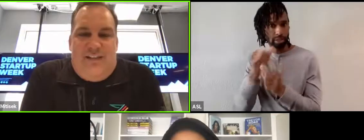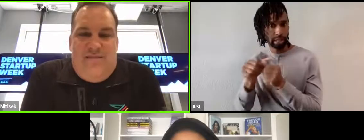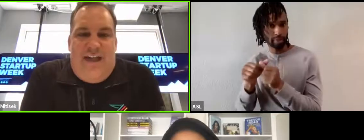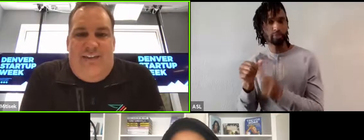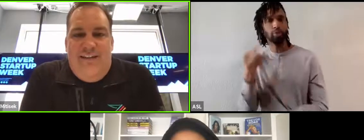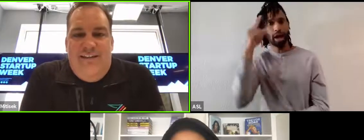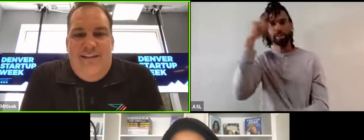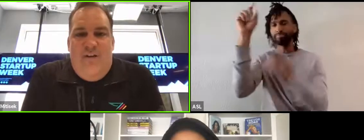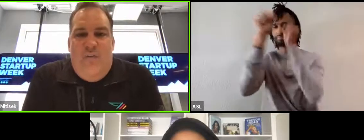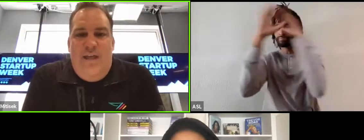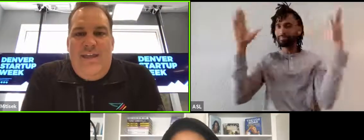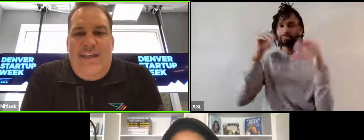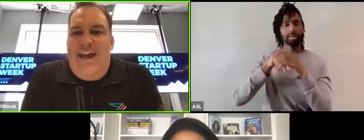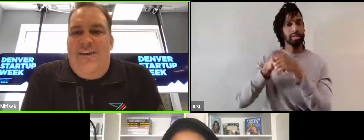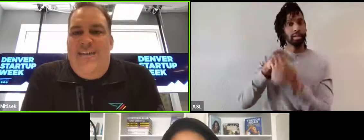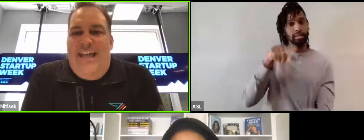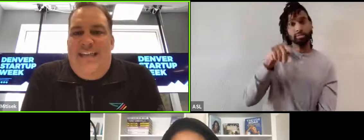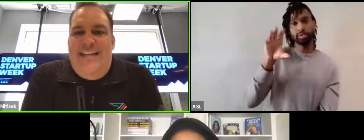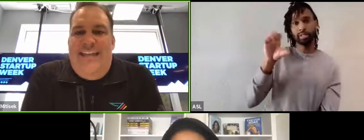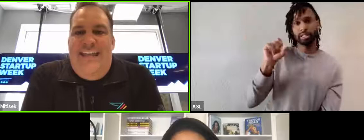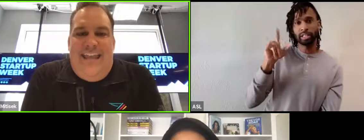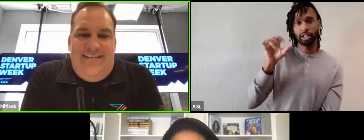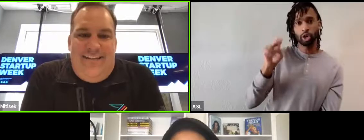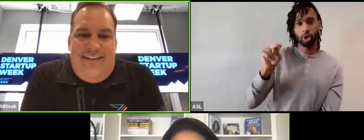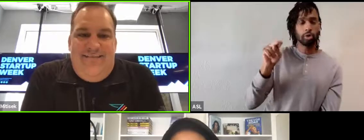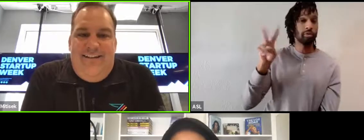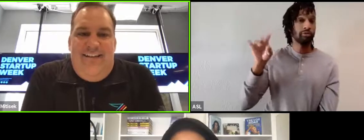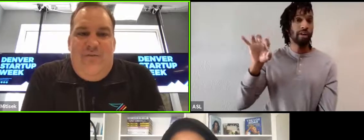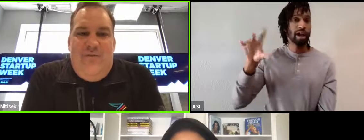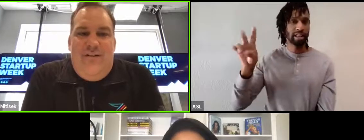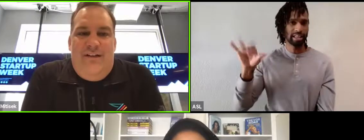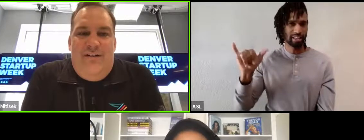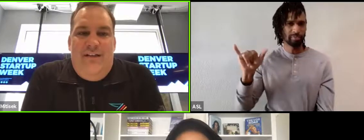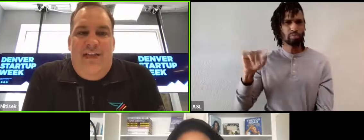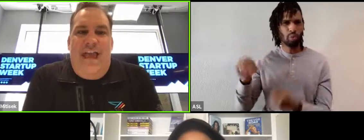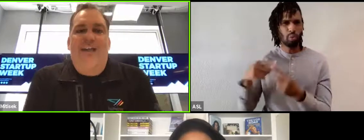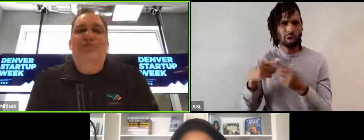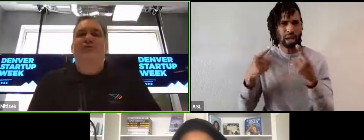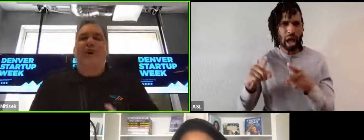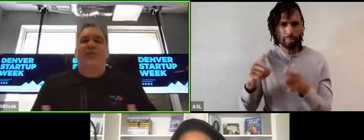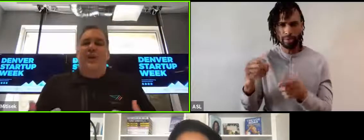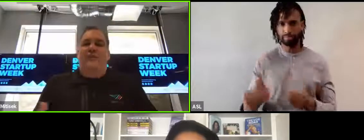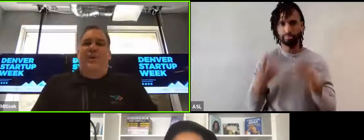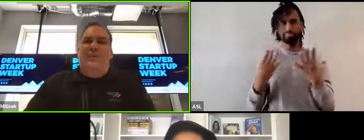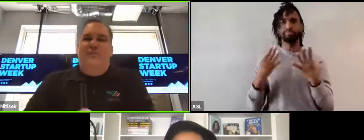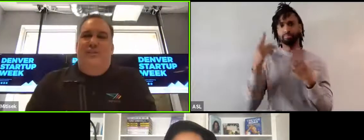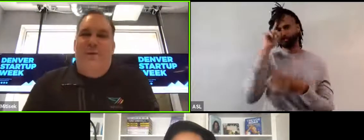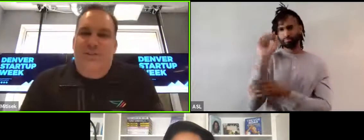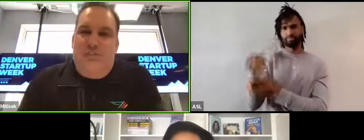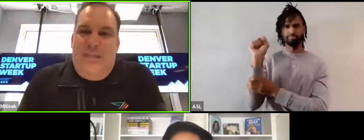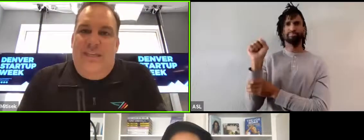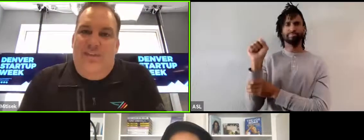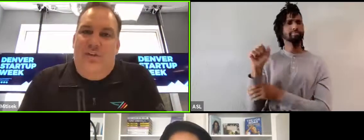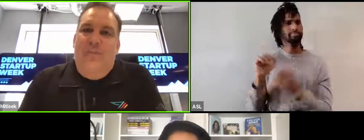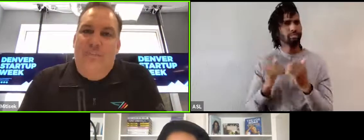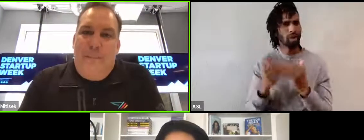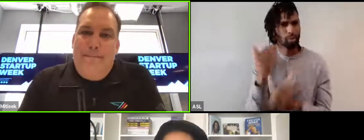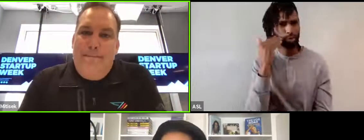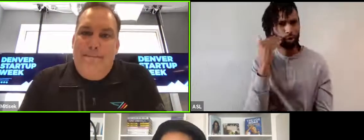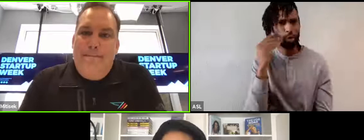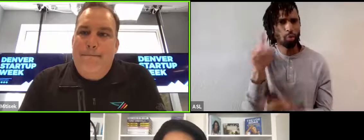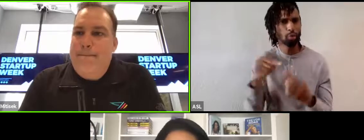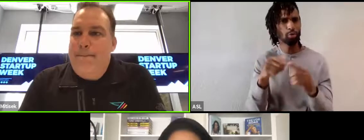capitalist in Silicon Valley. When and how did that lightning hit? And, you know, how did you know that was what you were supposed to be and do?